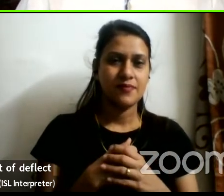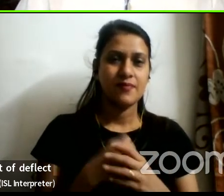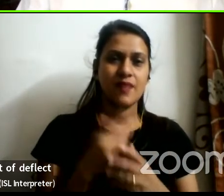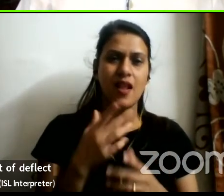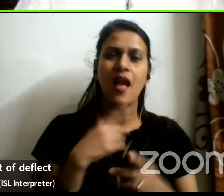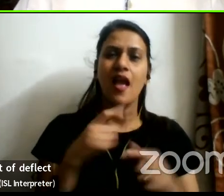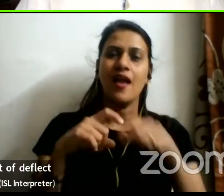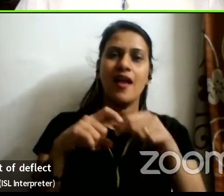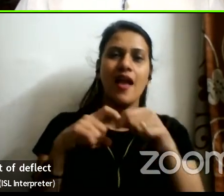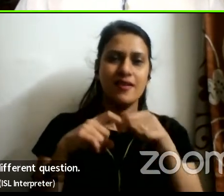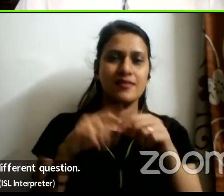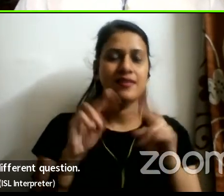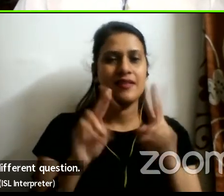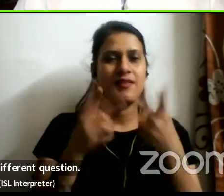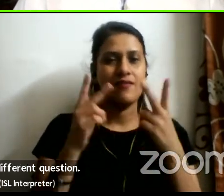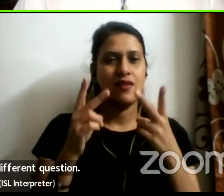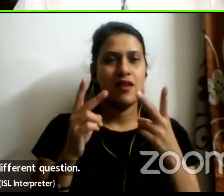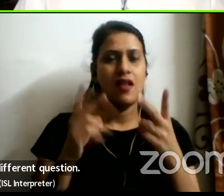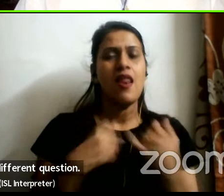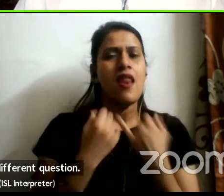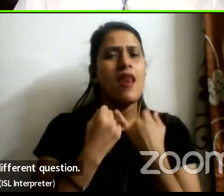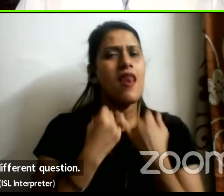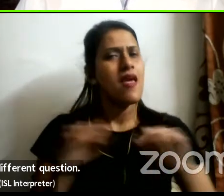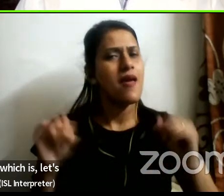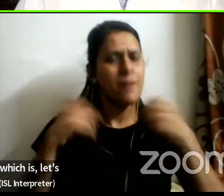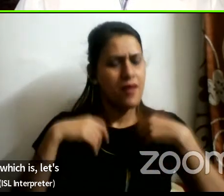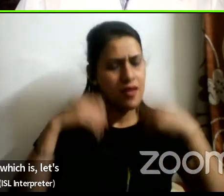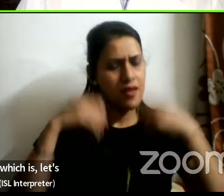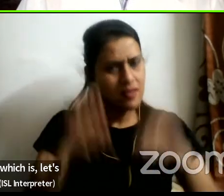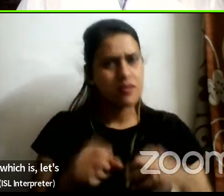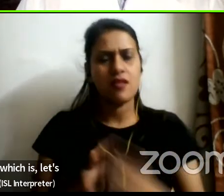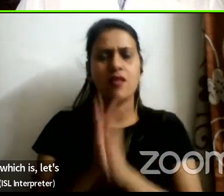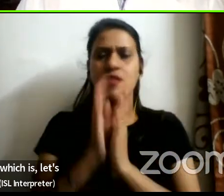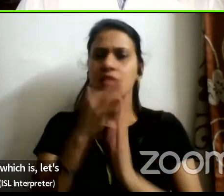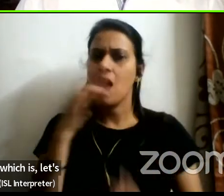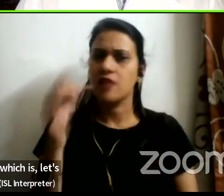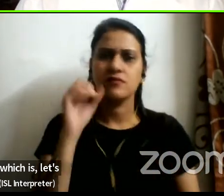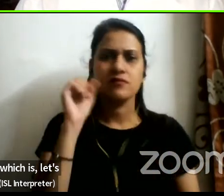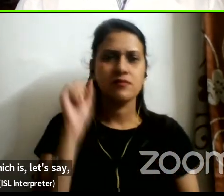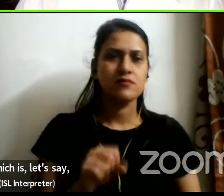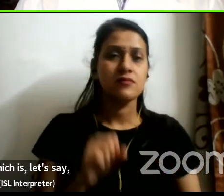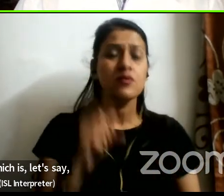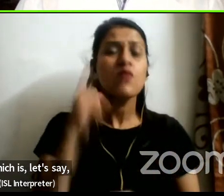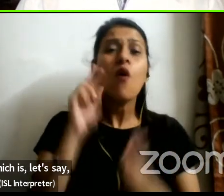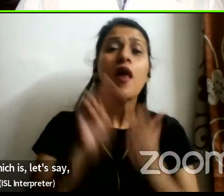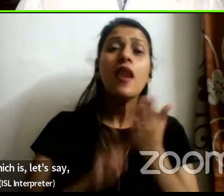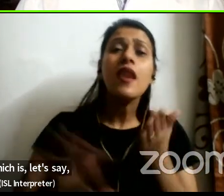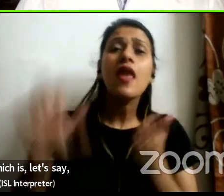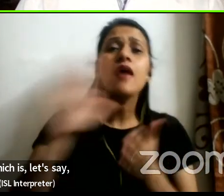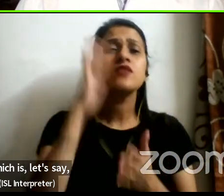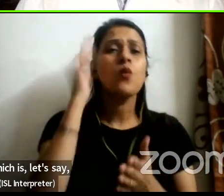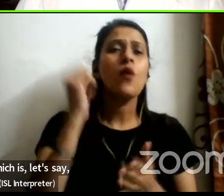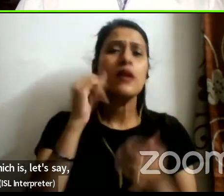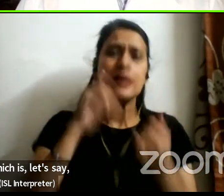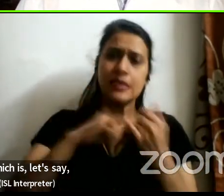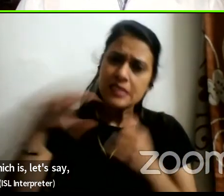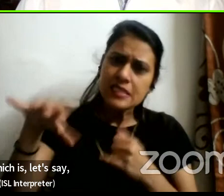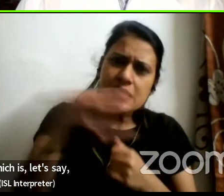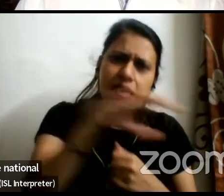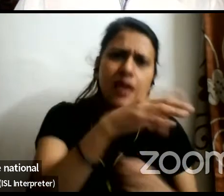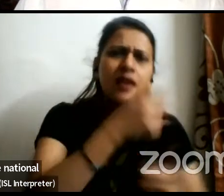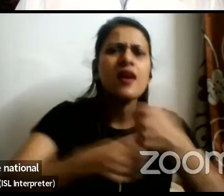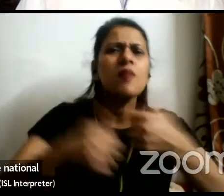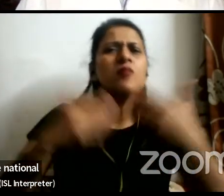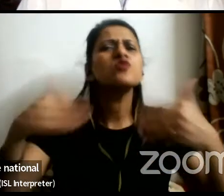different question with a liberty to ask that question, which is, let's say, why is Indian competition law national? Why don't states have competition laws?